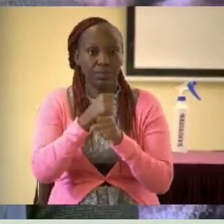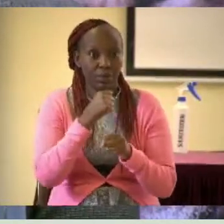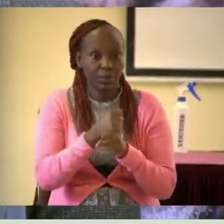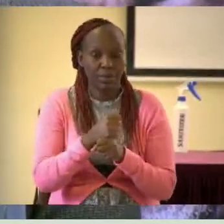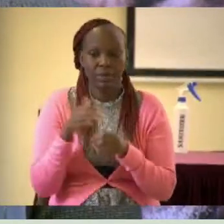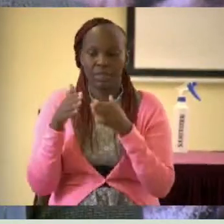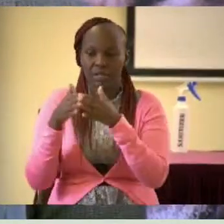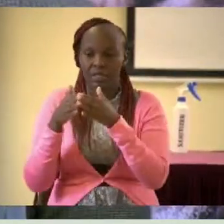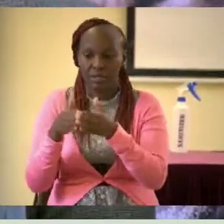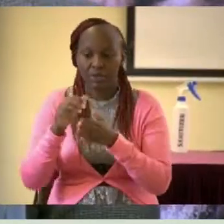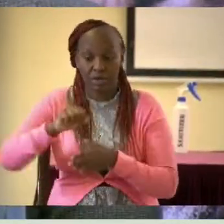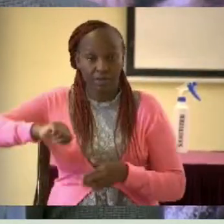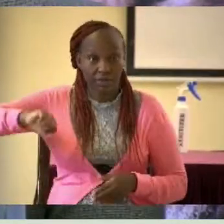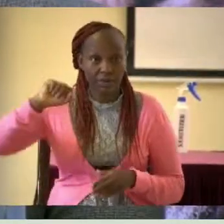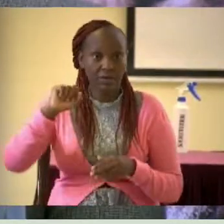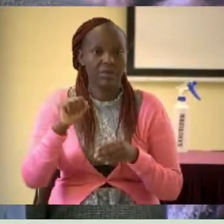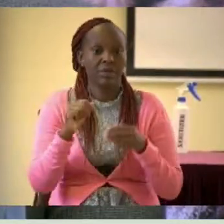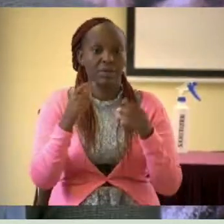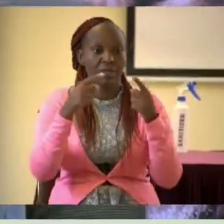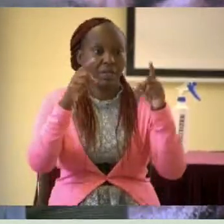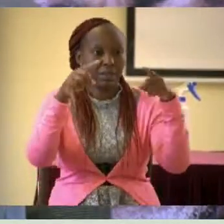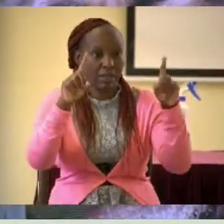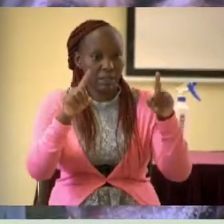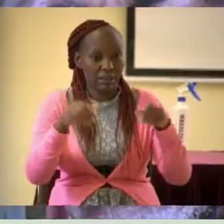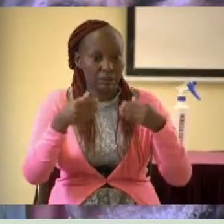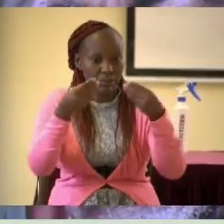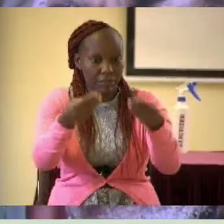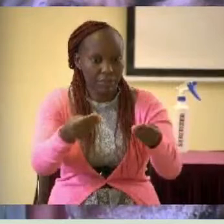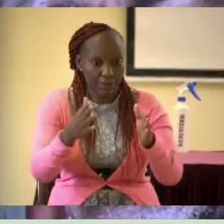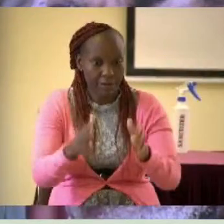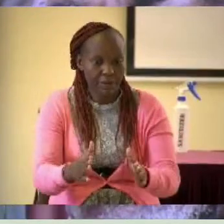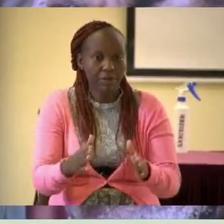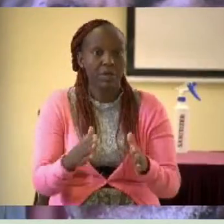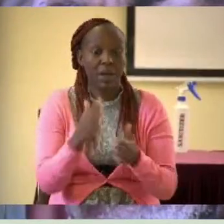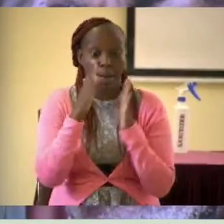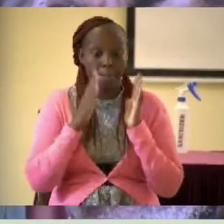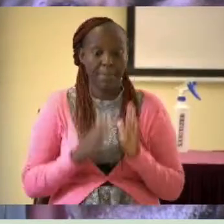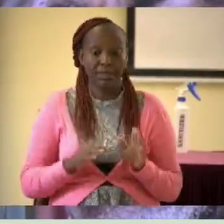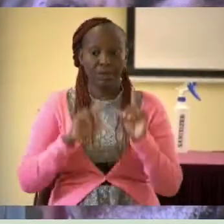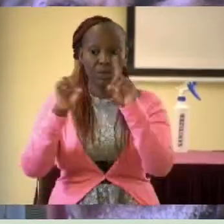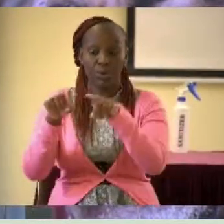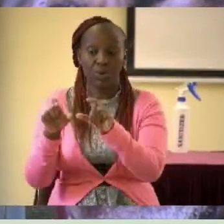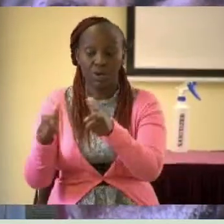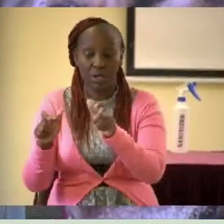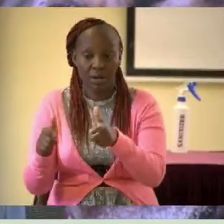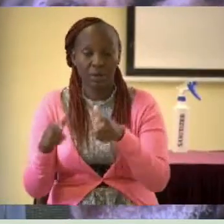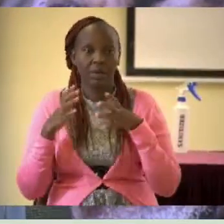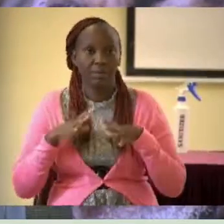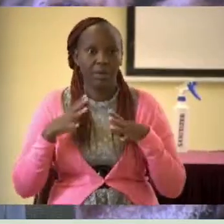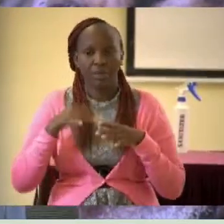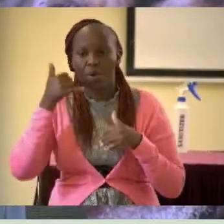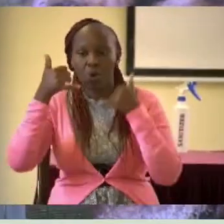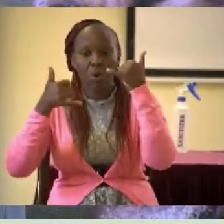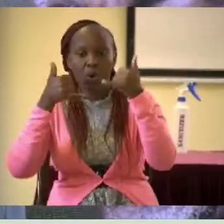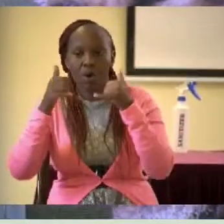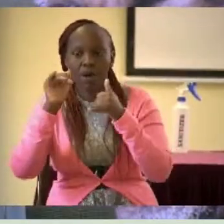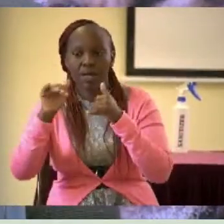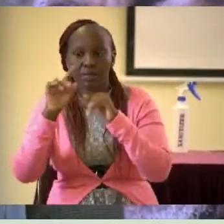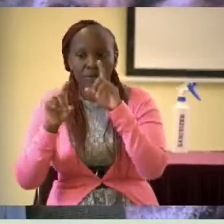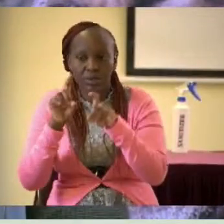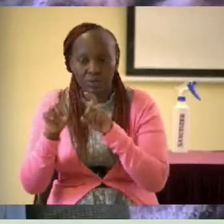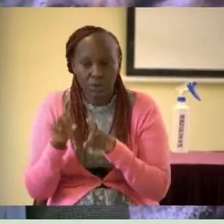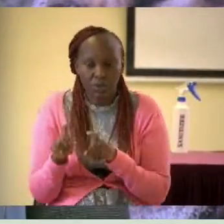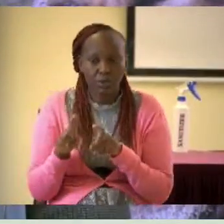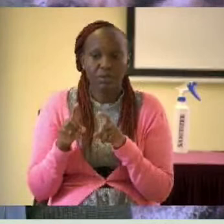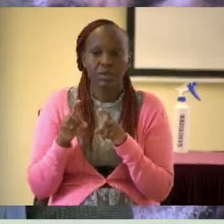sexual offenses, succession. You know, someone goes to the radio and then people call and ask questions.